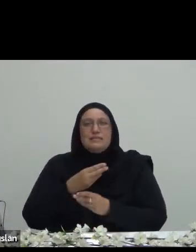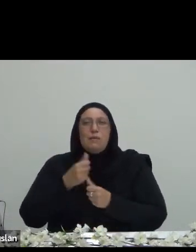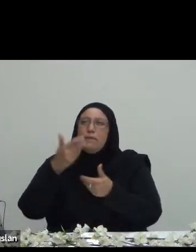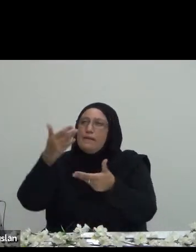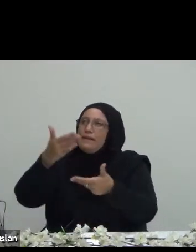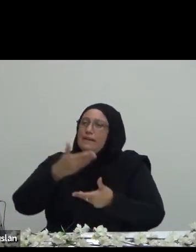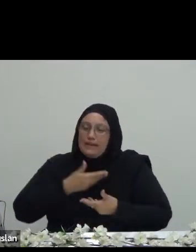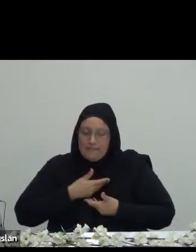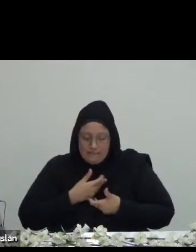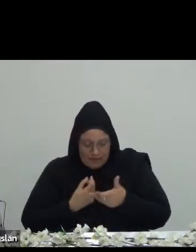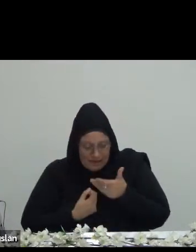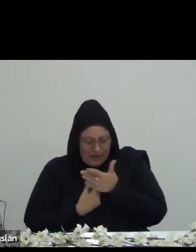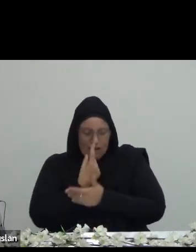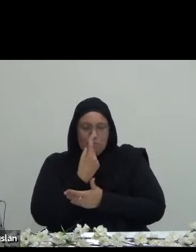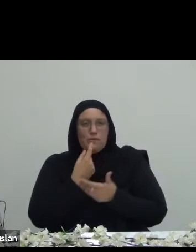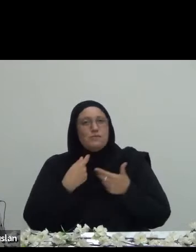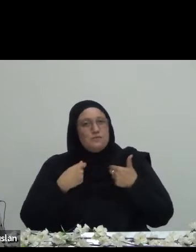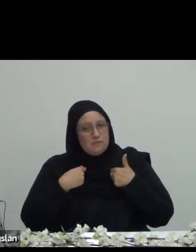me.